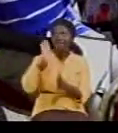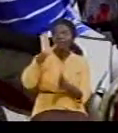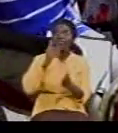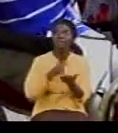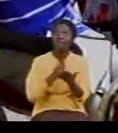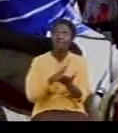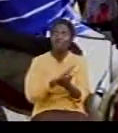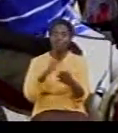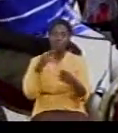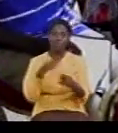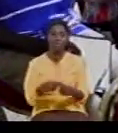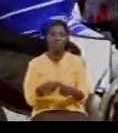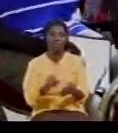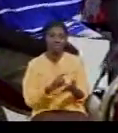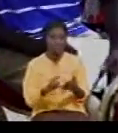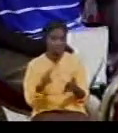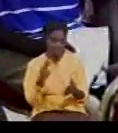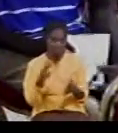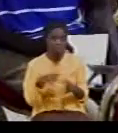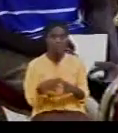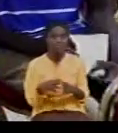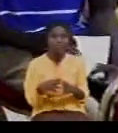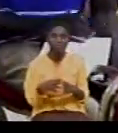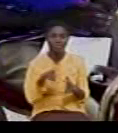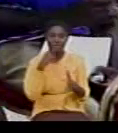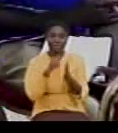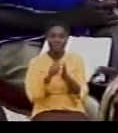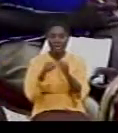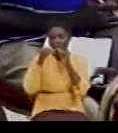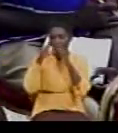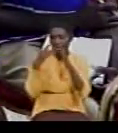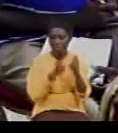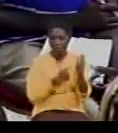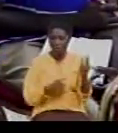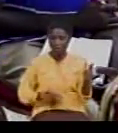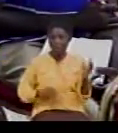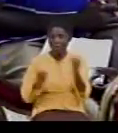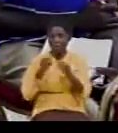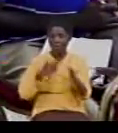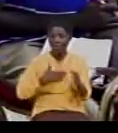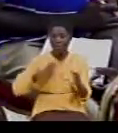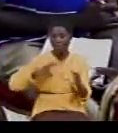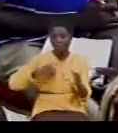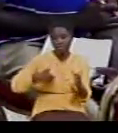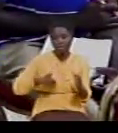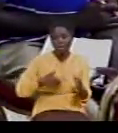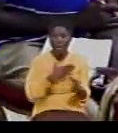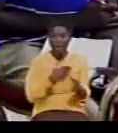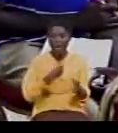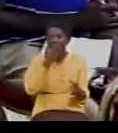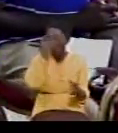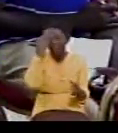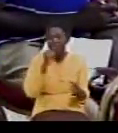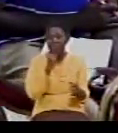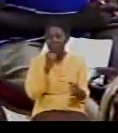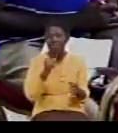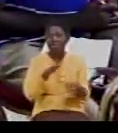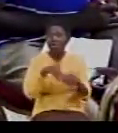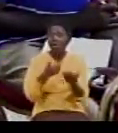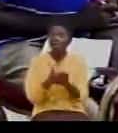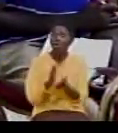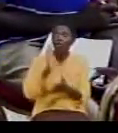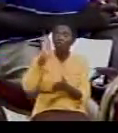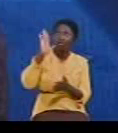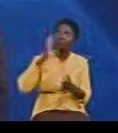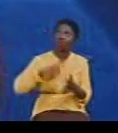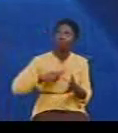holy name. Look at verse 2. It says, bless the Lord, O my soul, and forget not all his